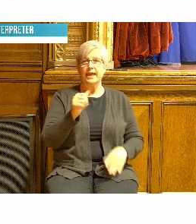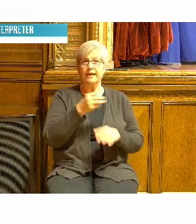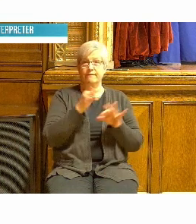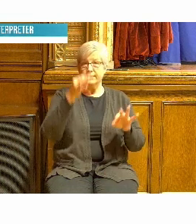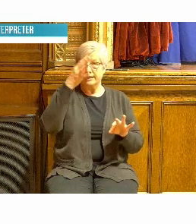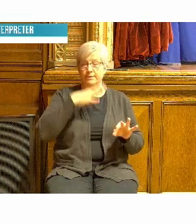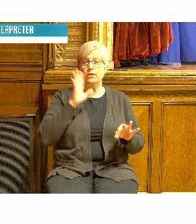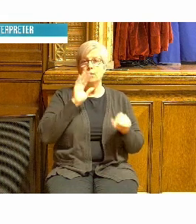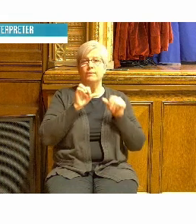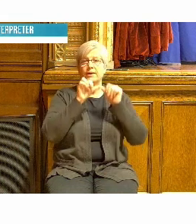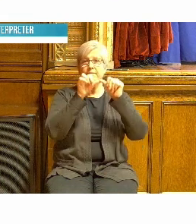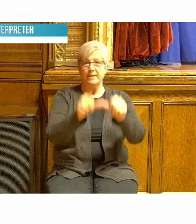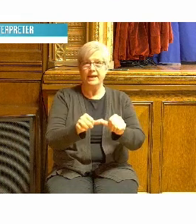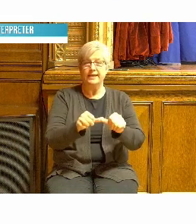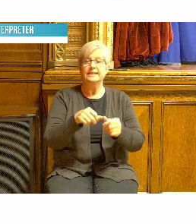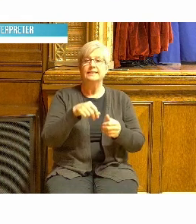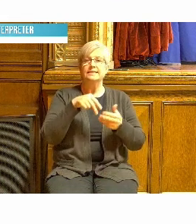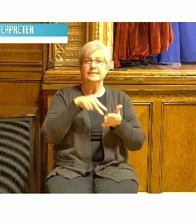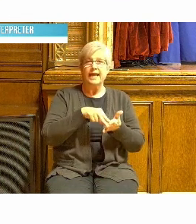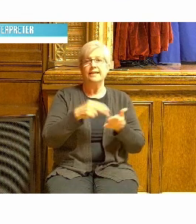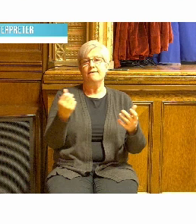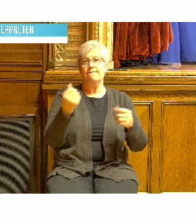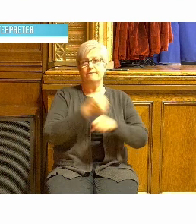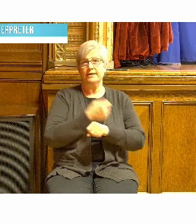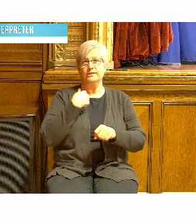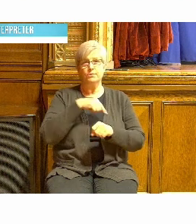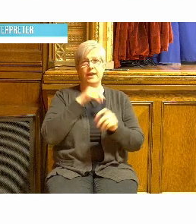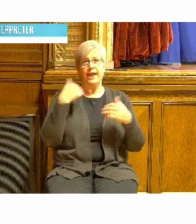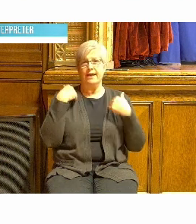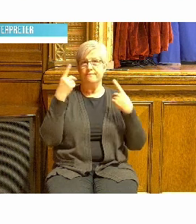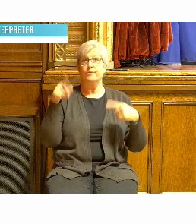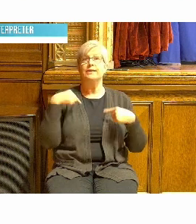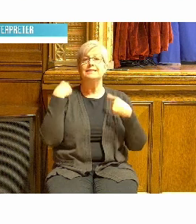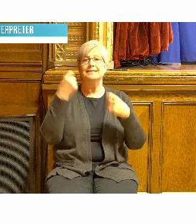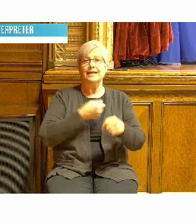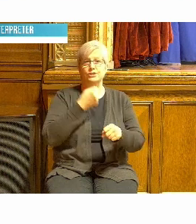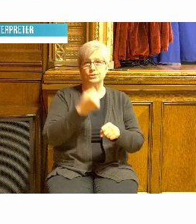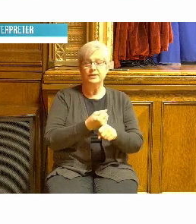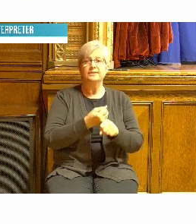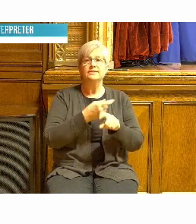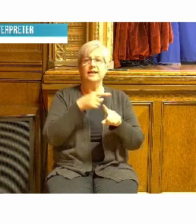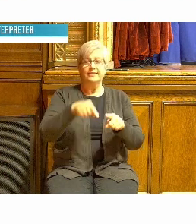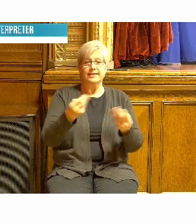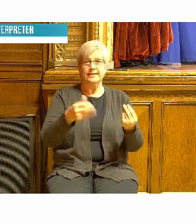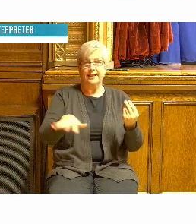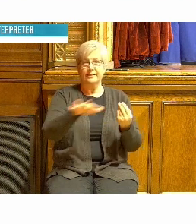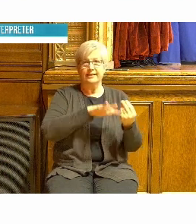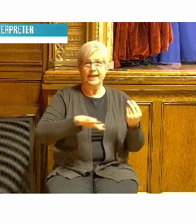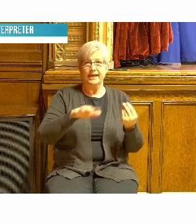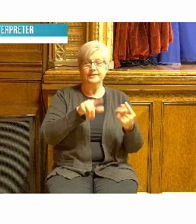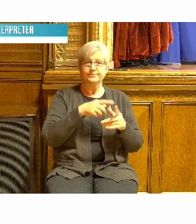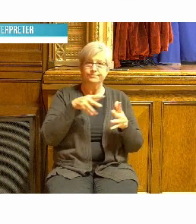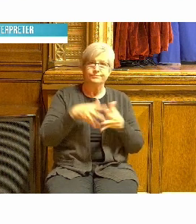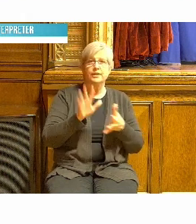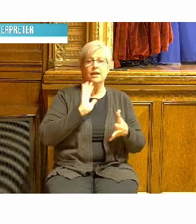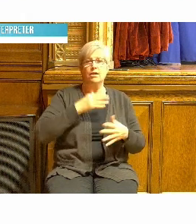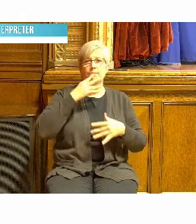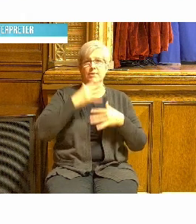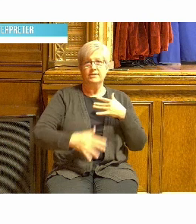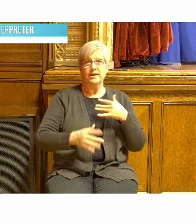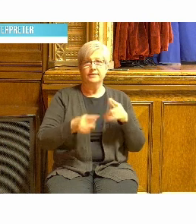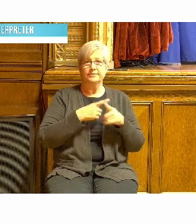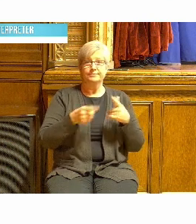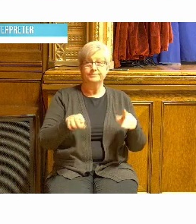freedmen, will remain standing and fighting as we have for centuries on this land drenched in our blood. And